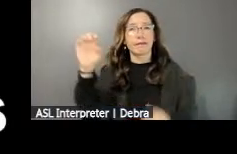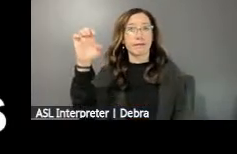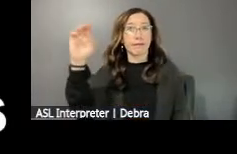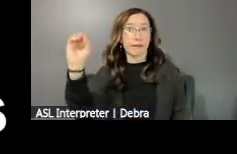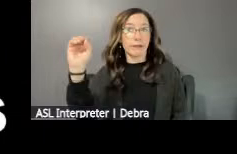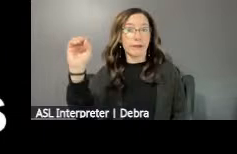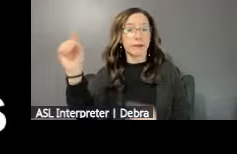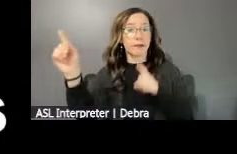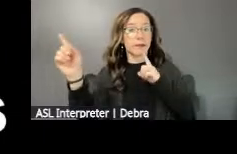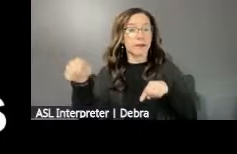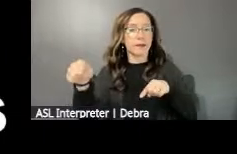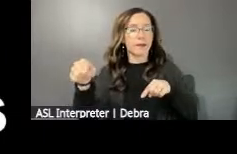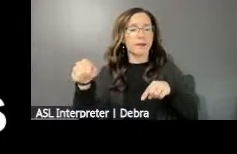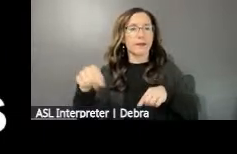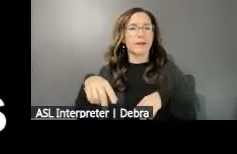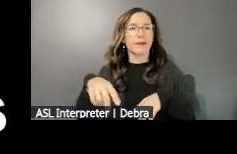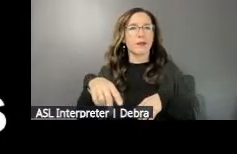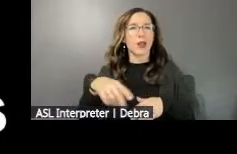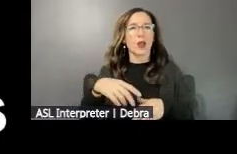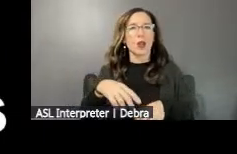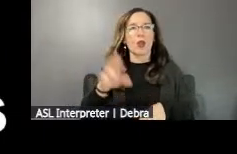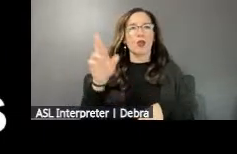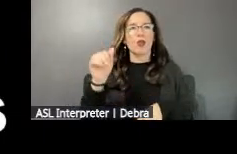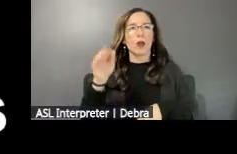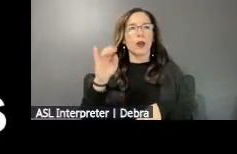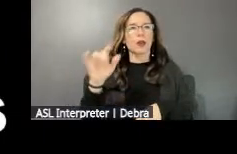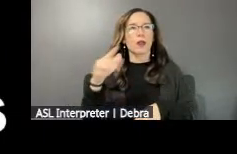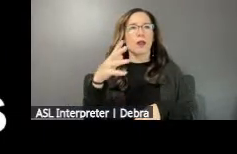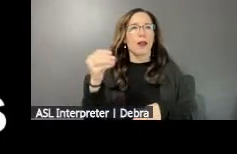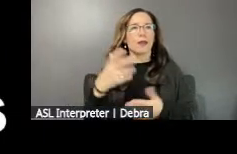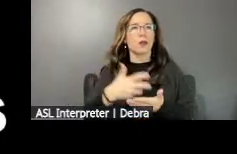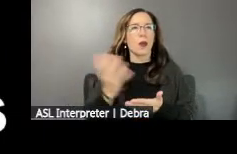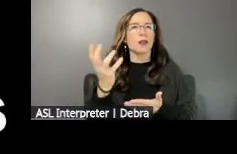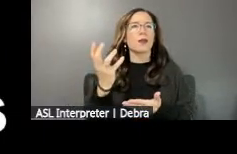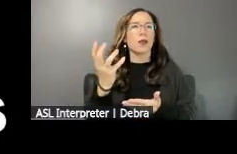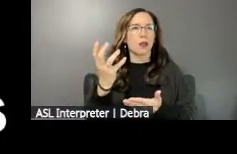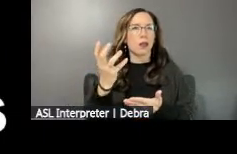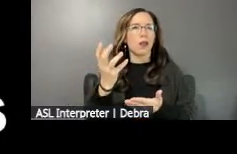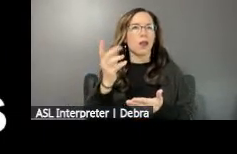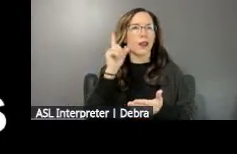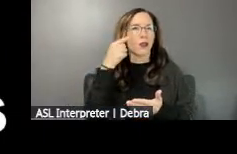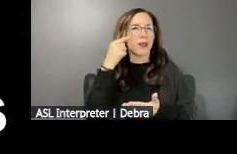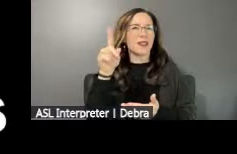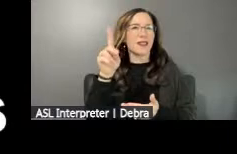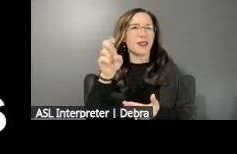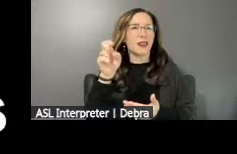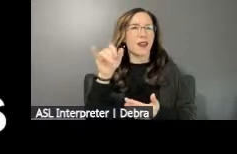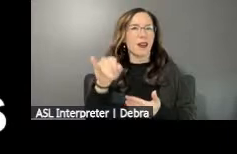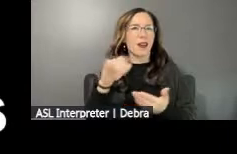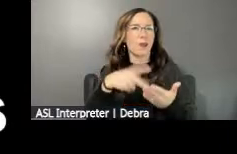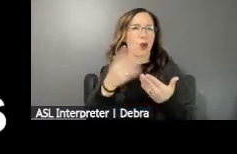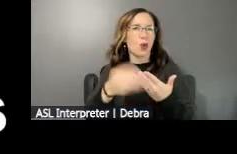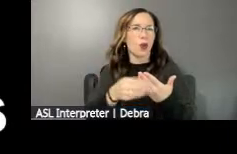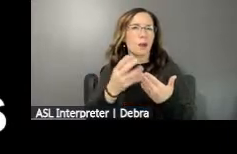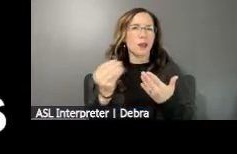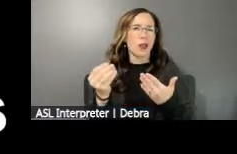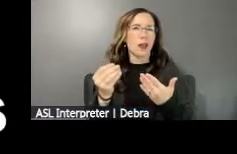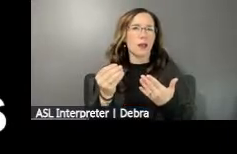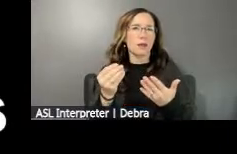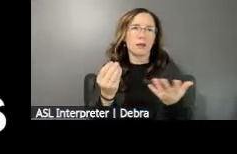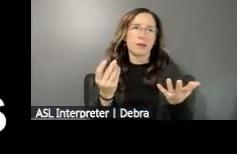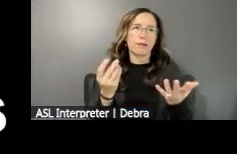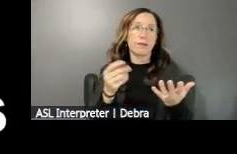around ending racial and wasteful government DEI programs and preferencing, on top of the cover of